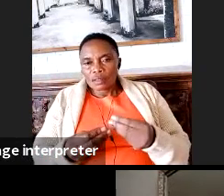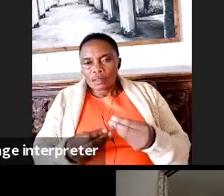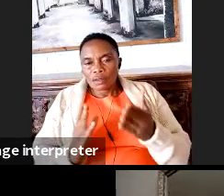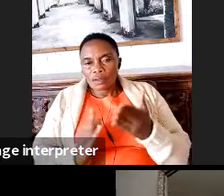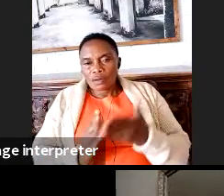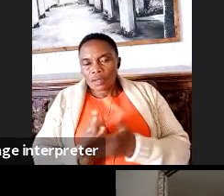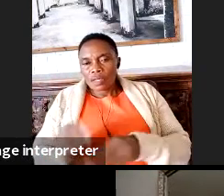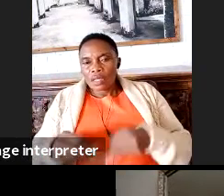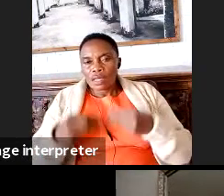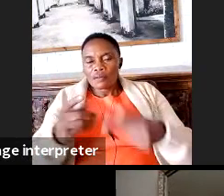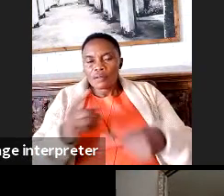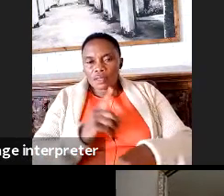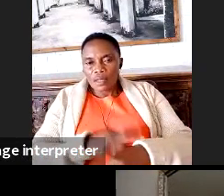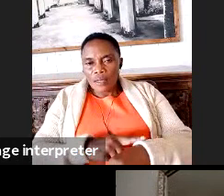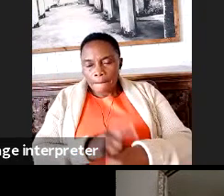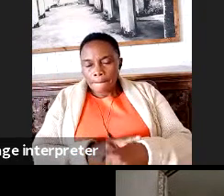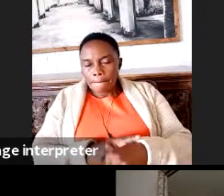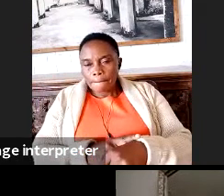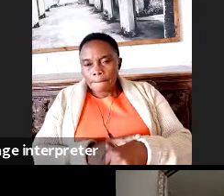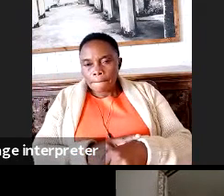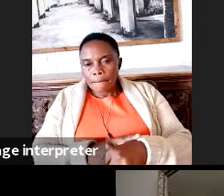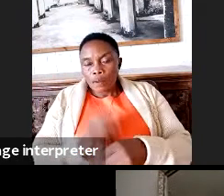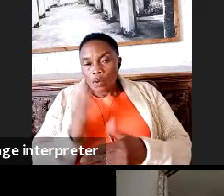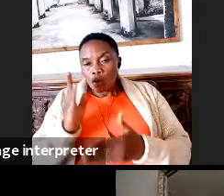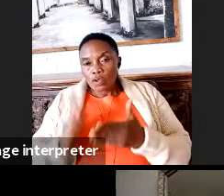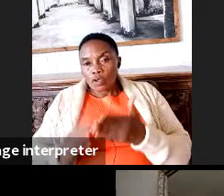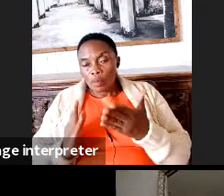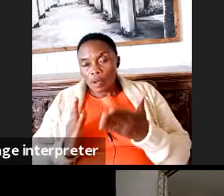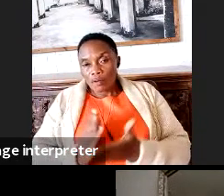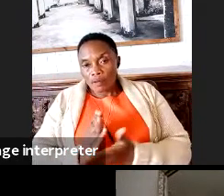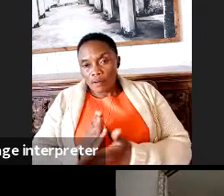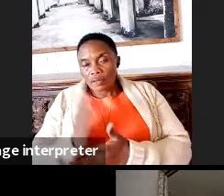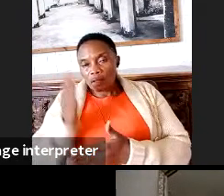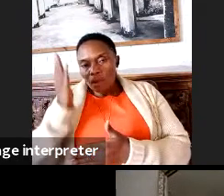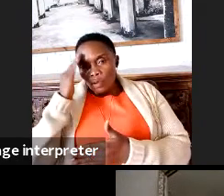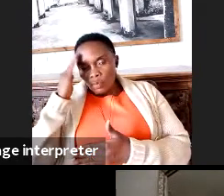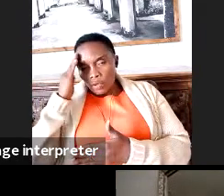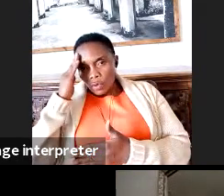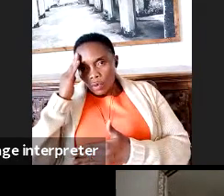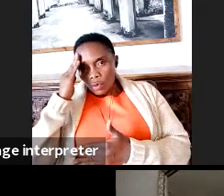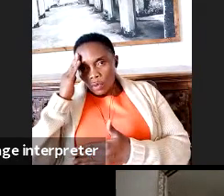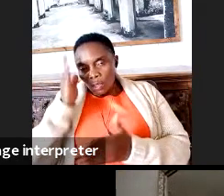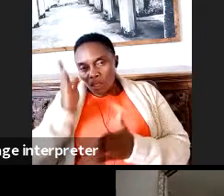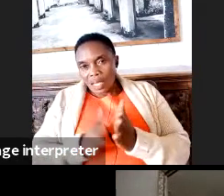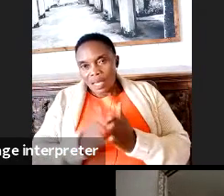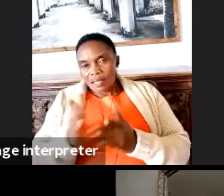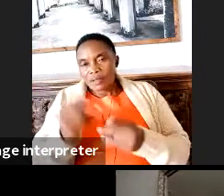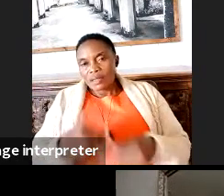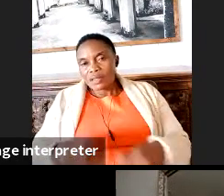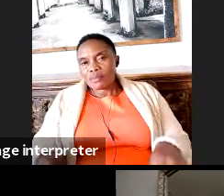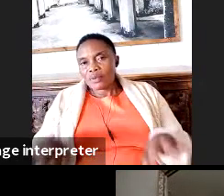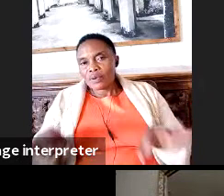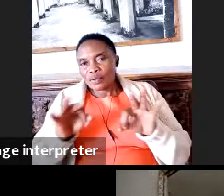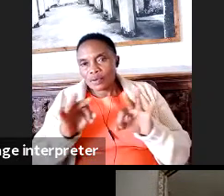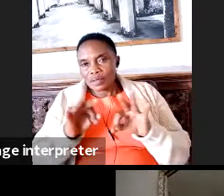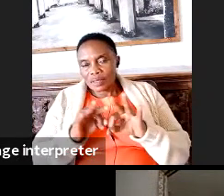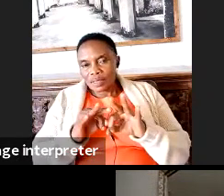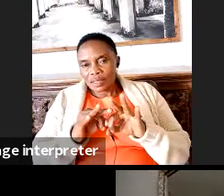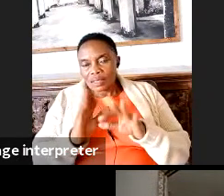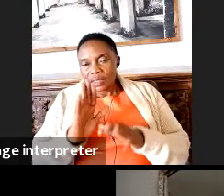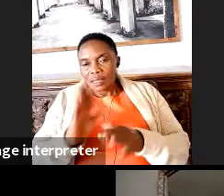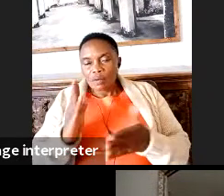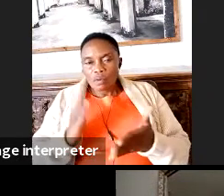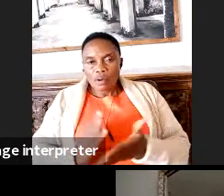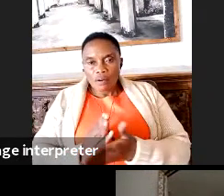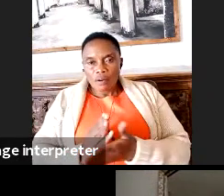online, but all human rights, as we know that internet access is sort of bolstering every right that all